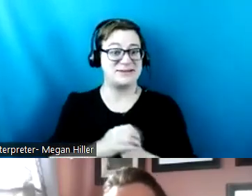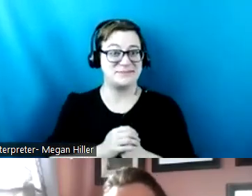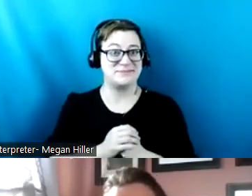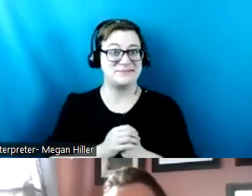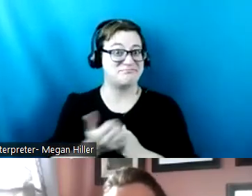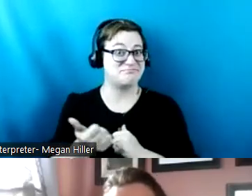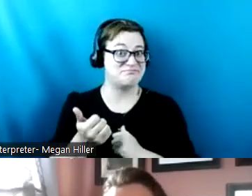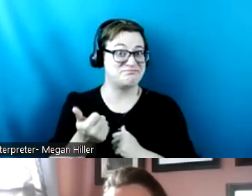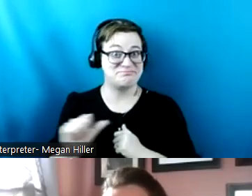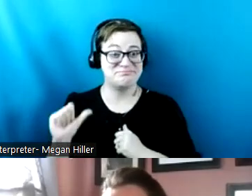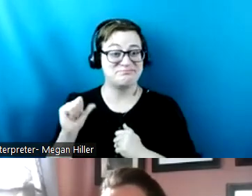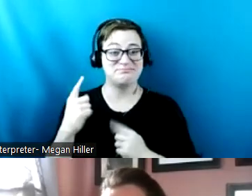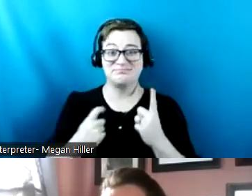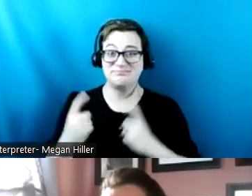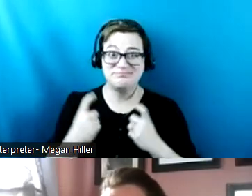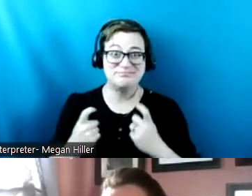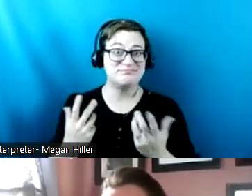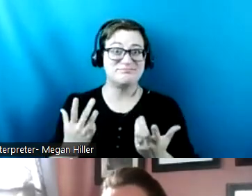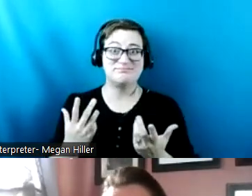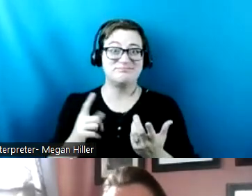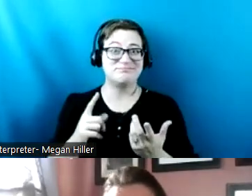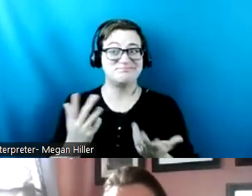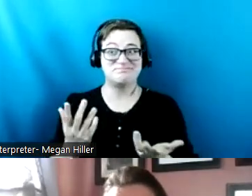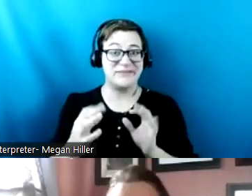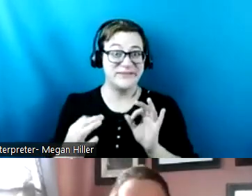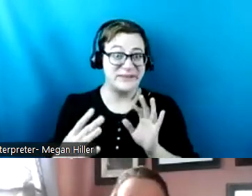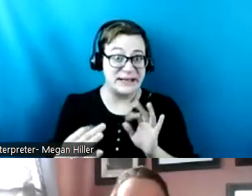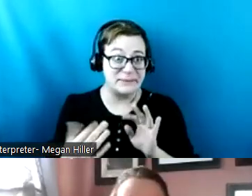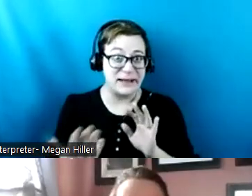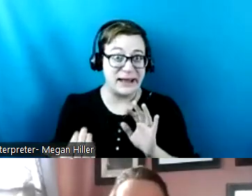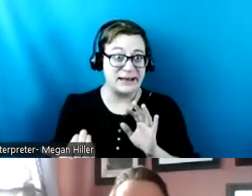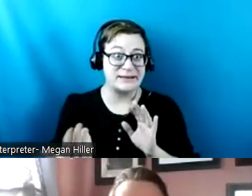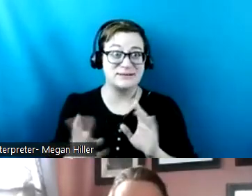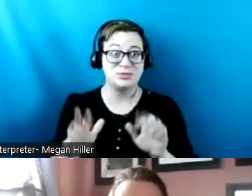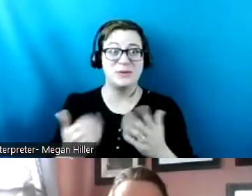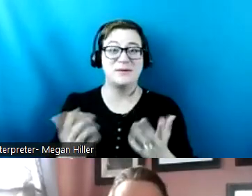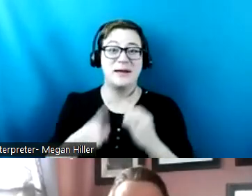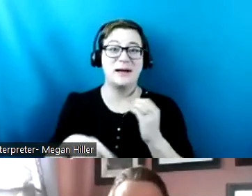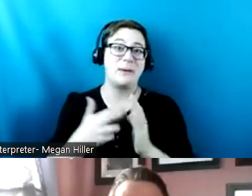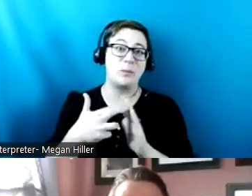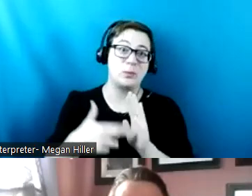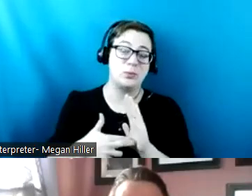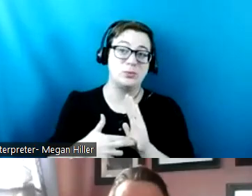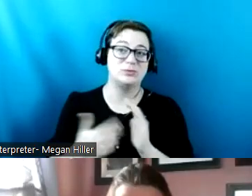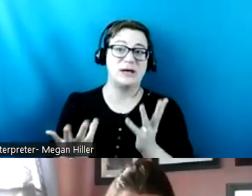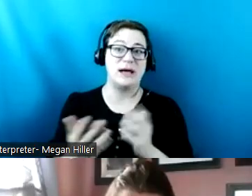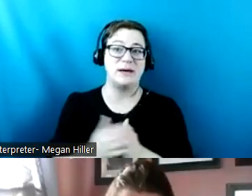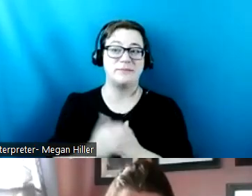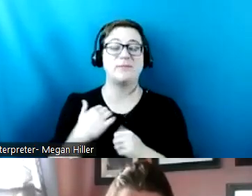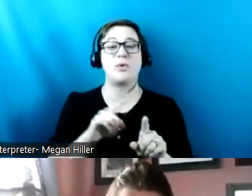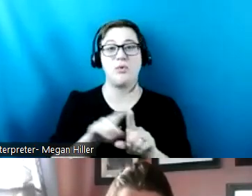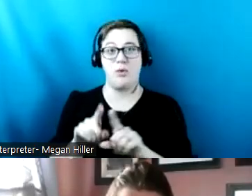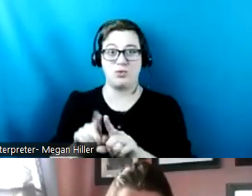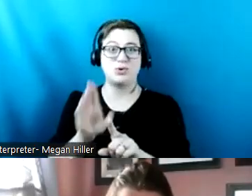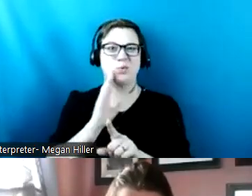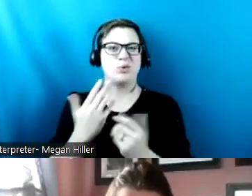any questions that you would like to ask, any feedback you'd like to provide on the rules, I will also take a moment